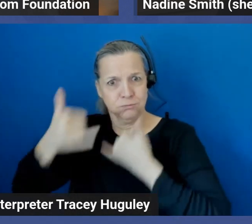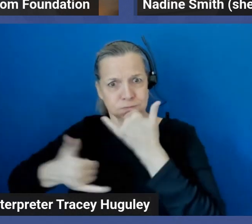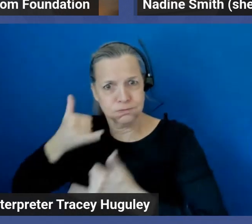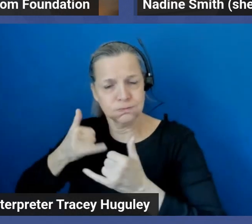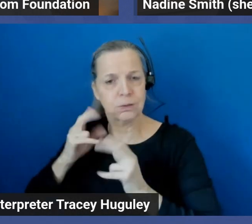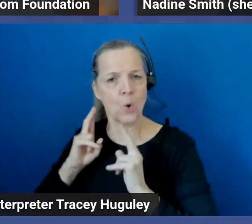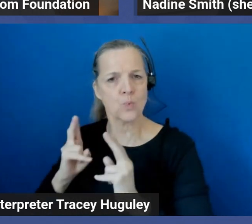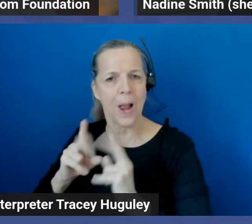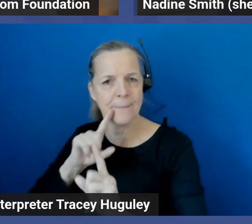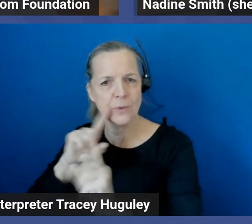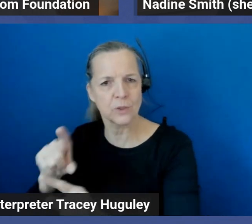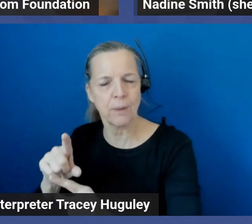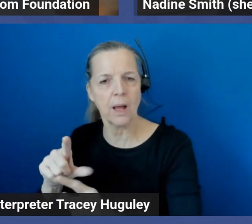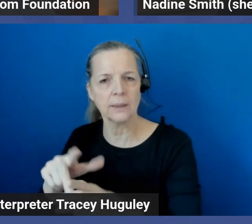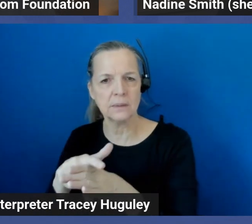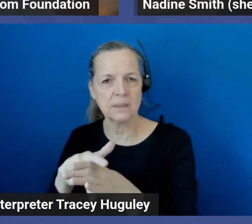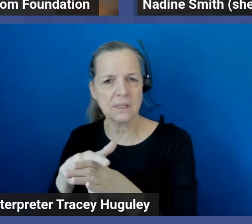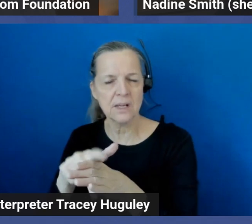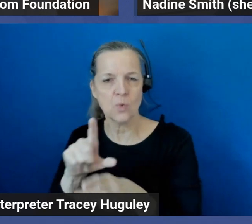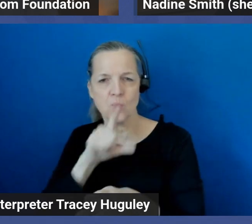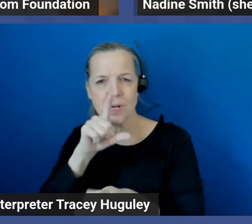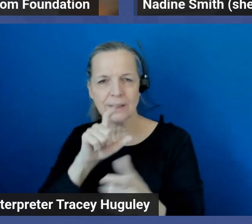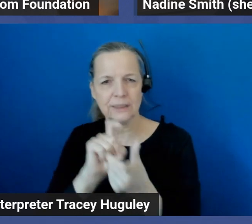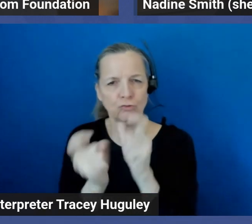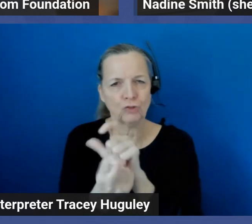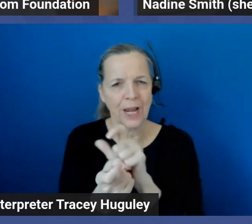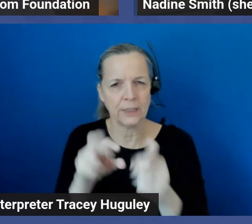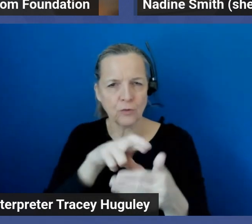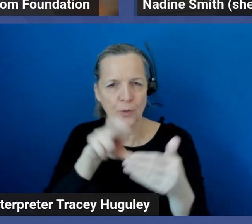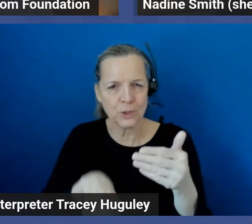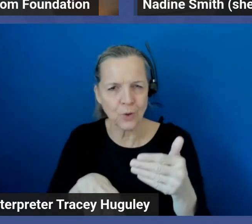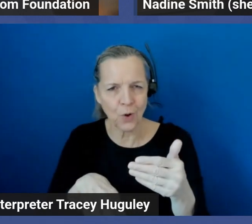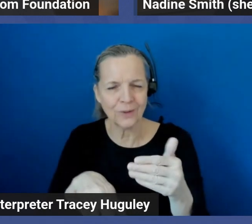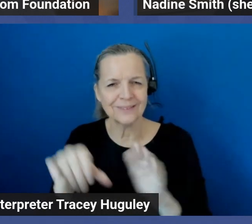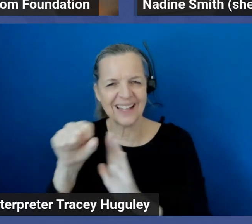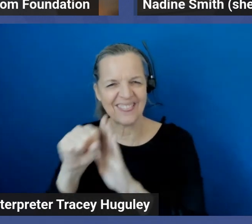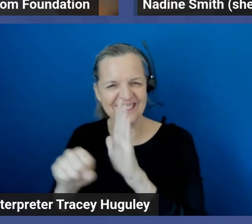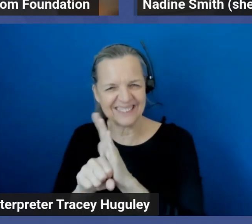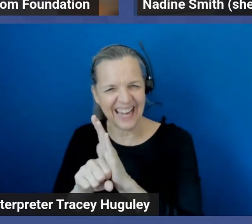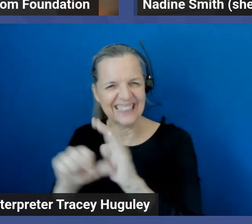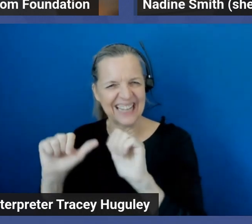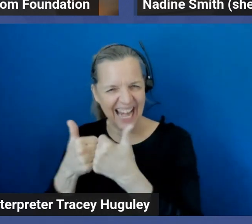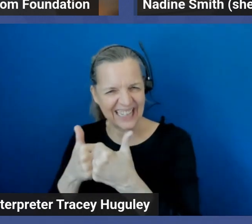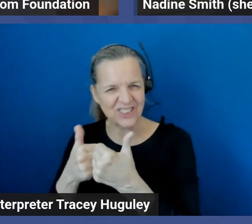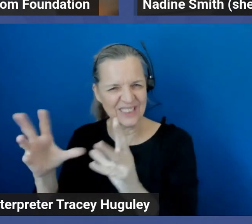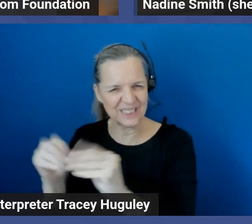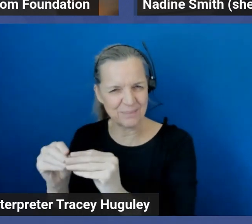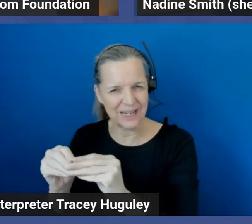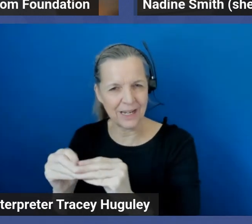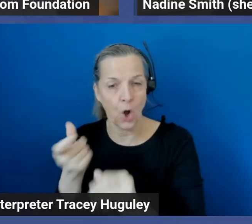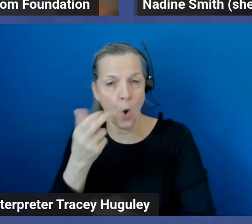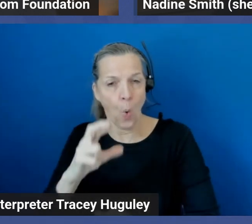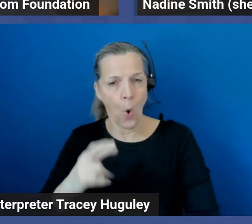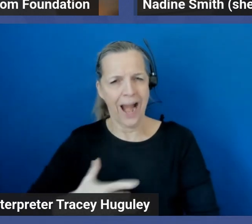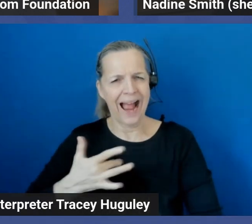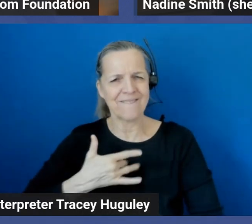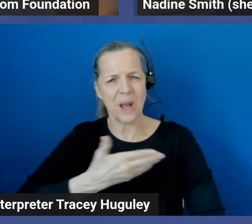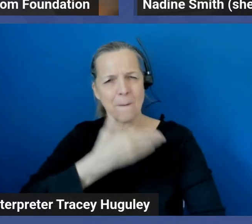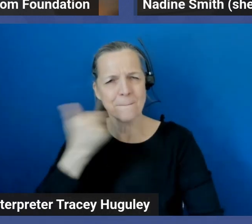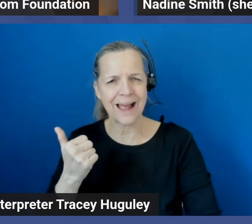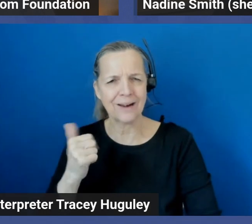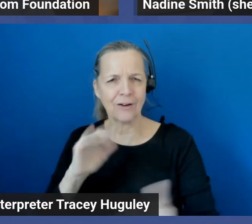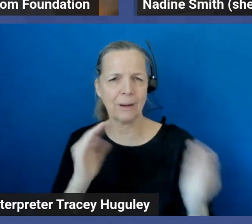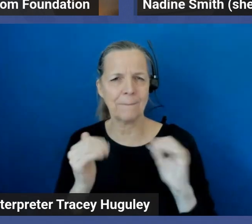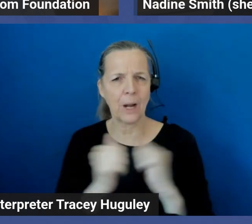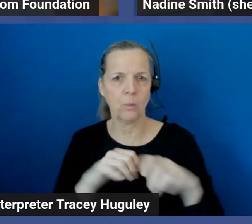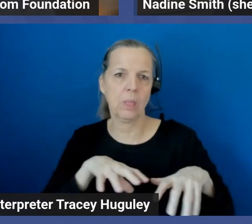state agency meeting, or at the minimum, it made me feel better to do something rather than Right. bemoan where